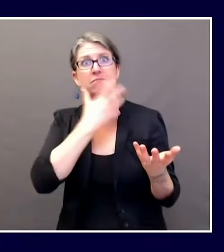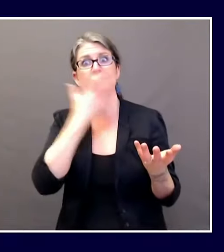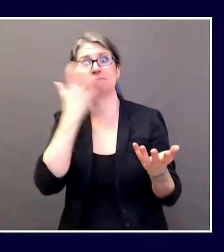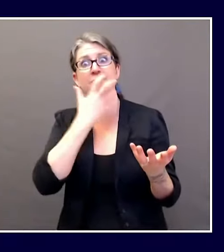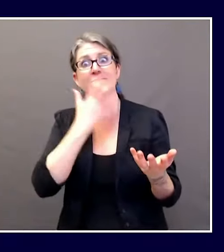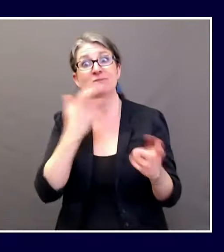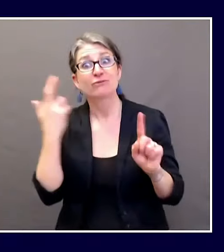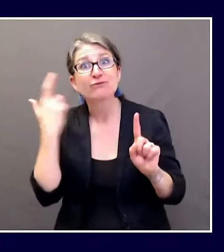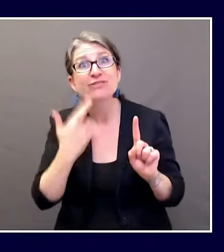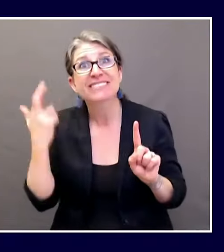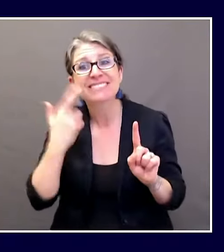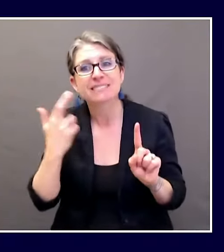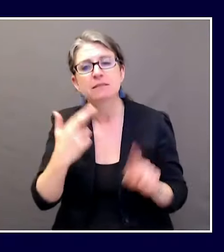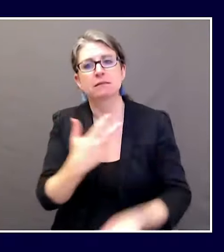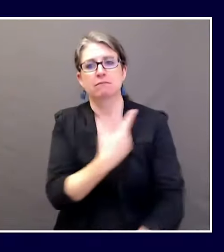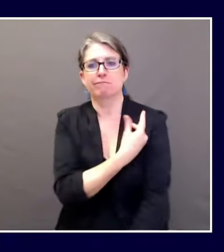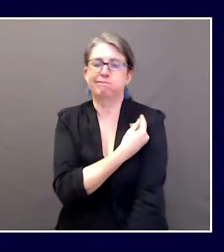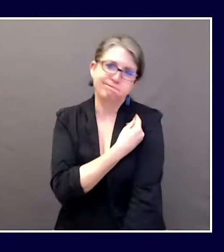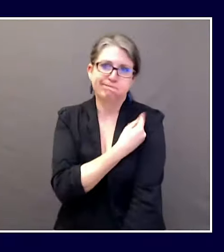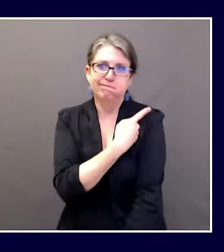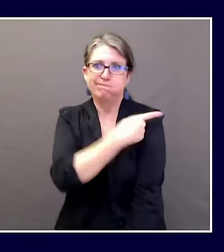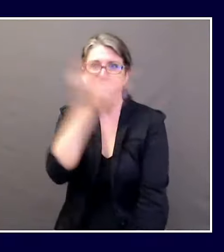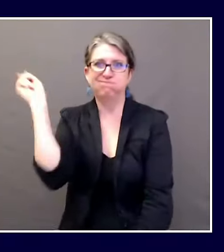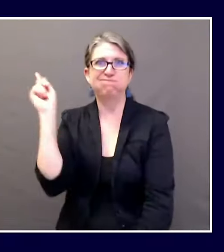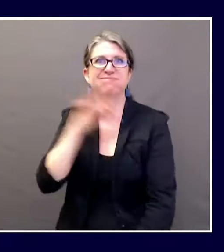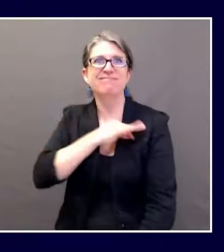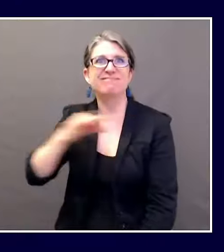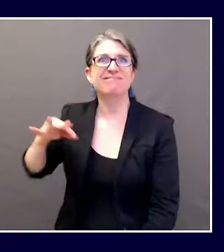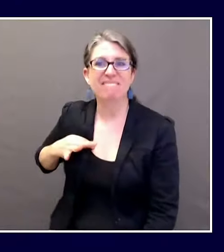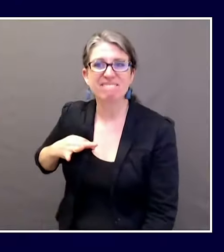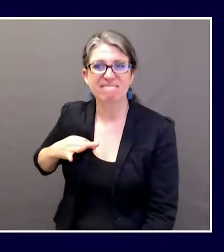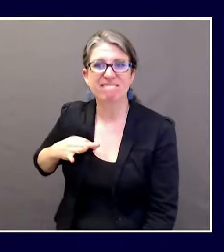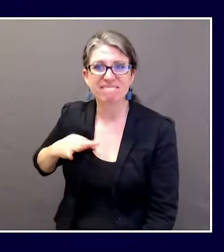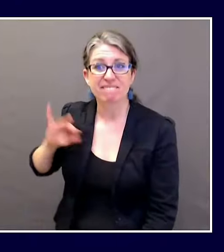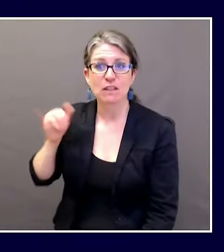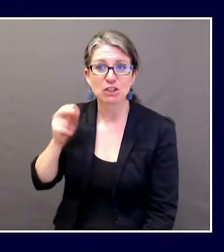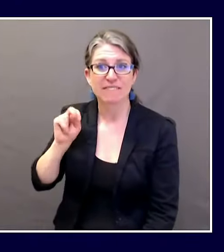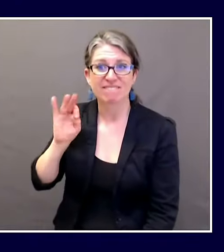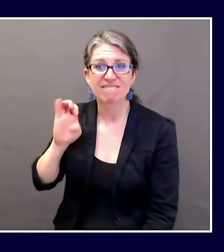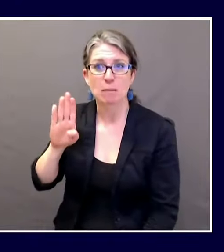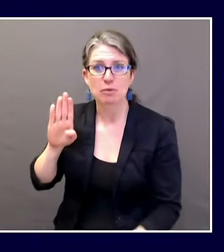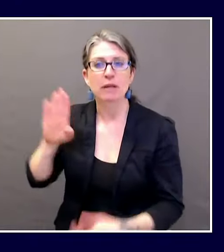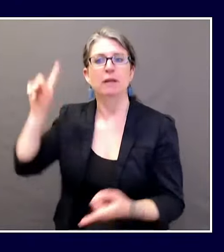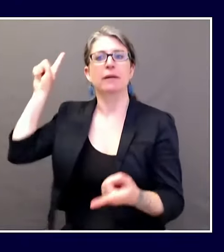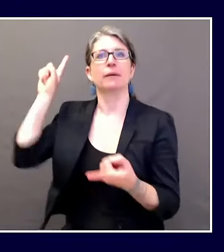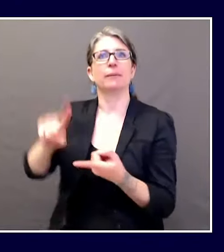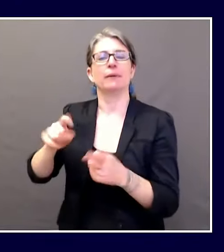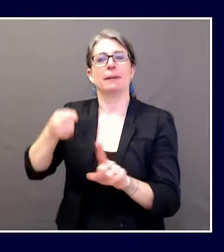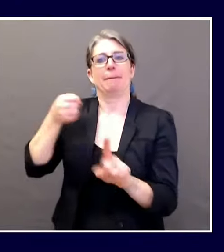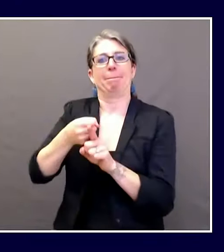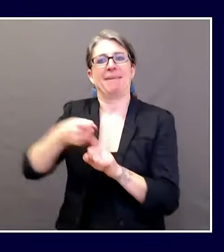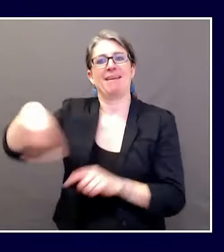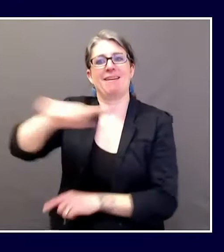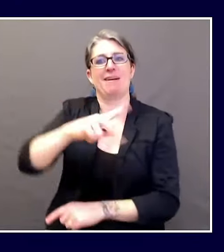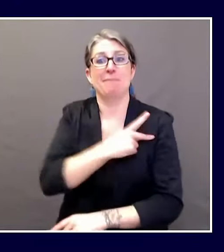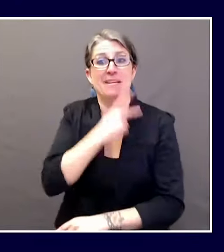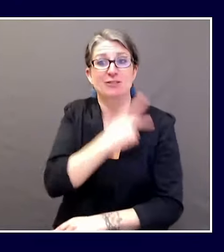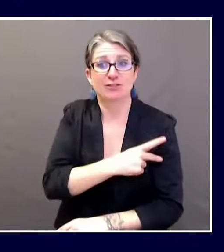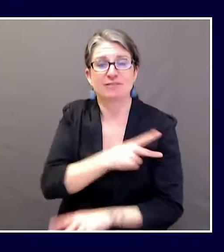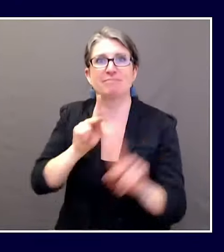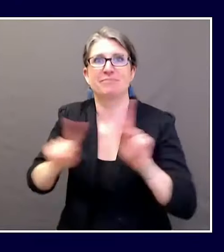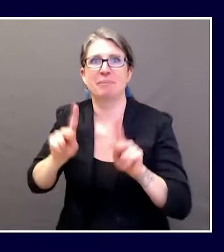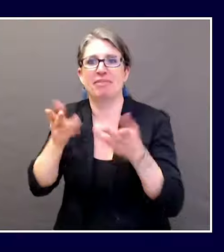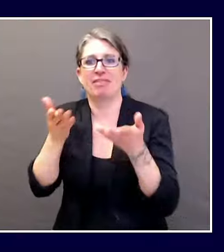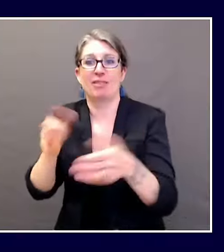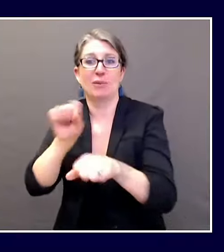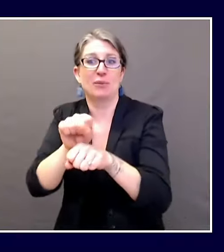effect ripples throughout the population. It's not just folks in nursing homes who have been vaccinated. It's all numbers of folks across communities.